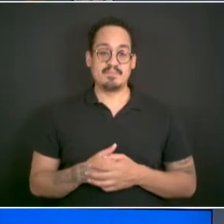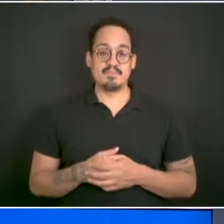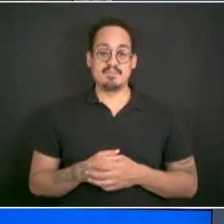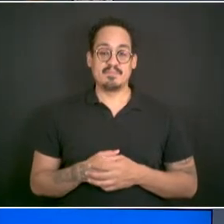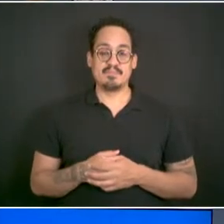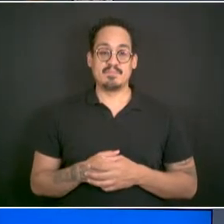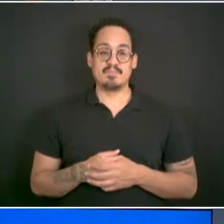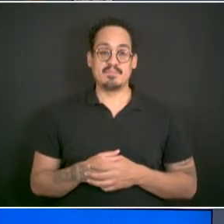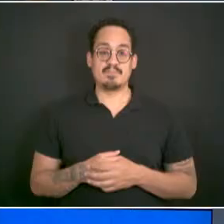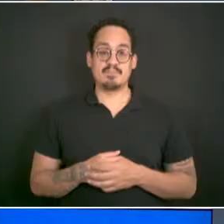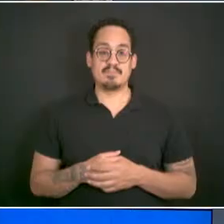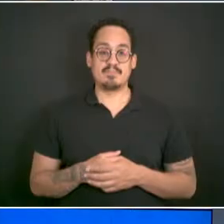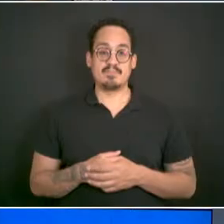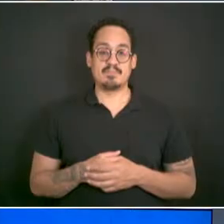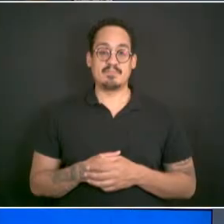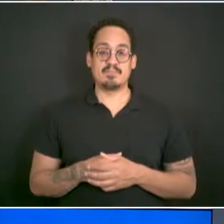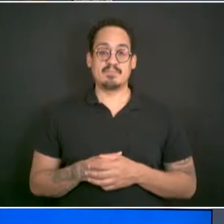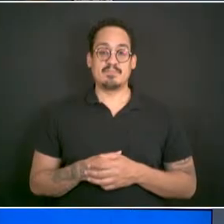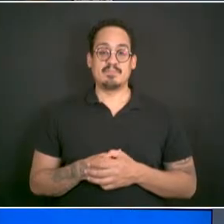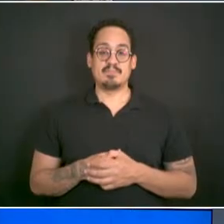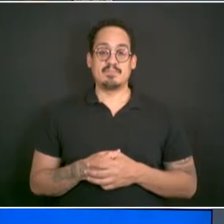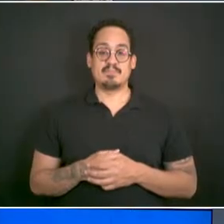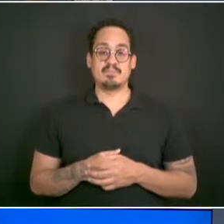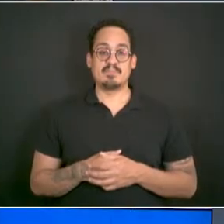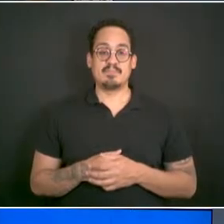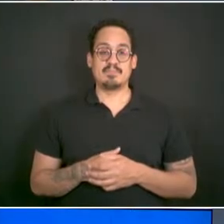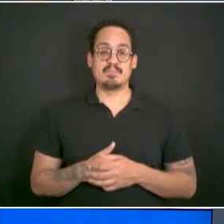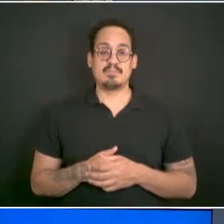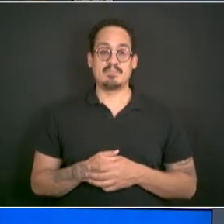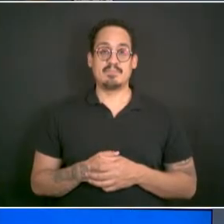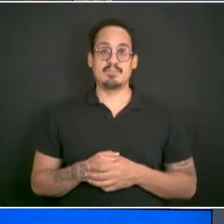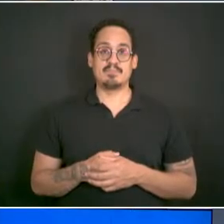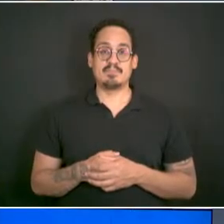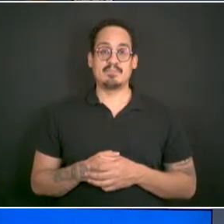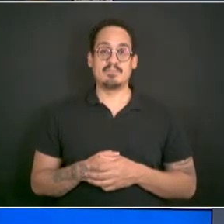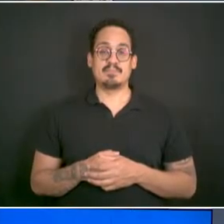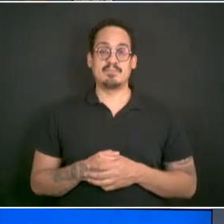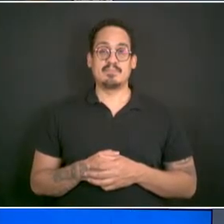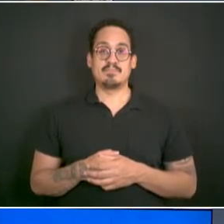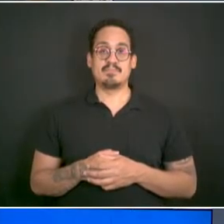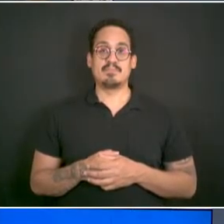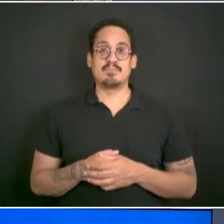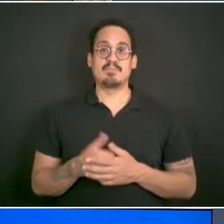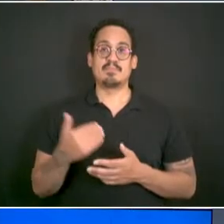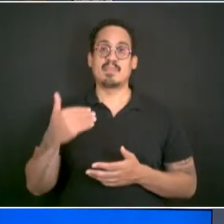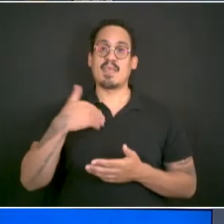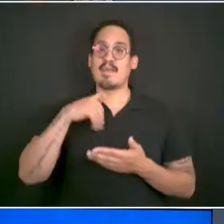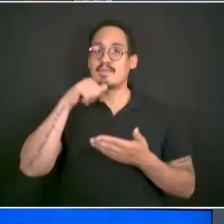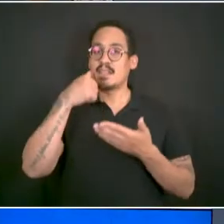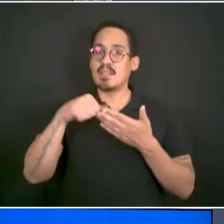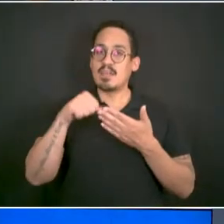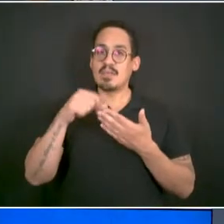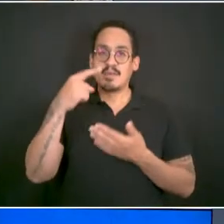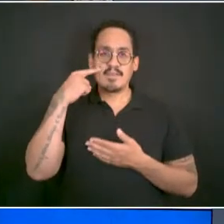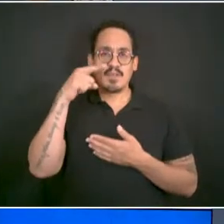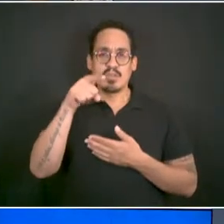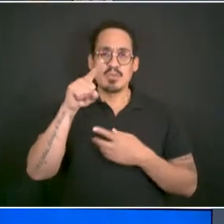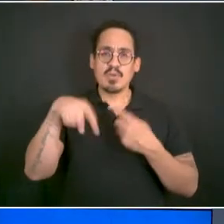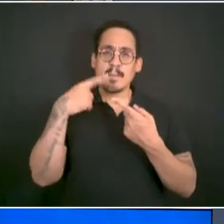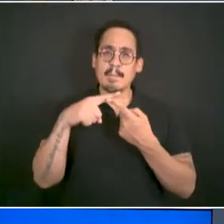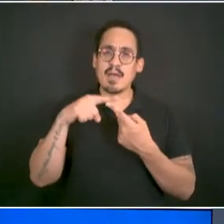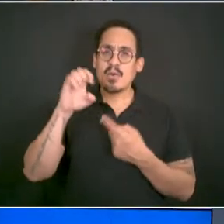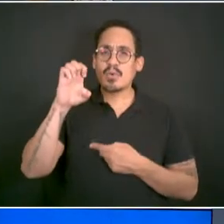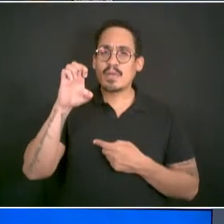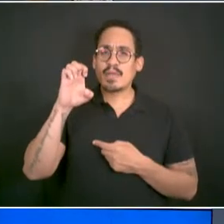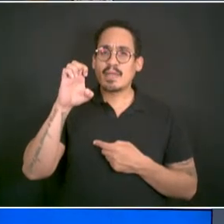Look, we got handed these letters from you about Equinor, so let me ask about the letter. It seems like there's some disagreement